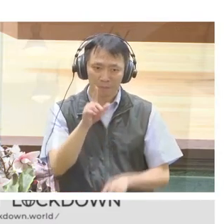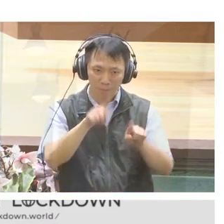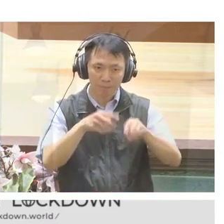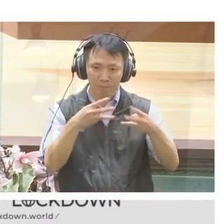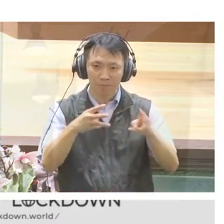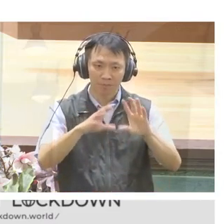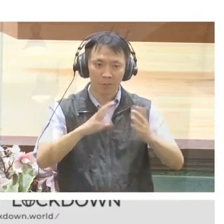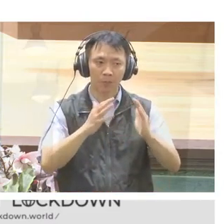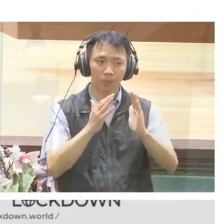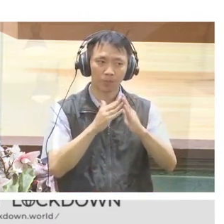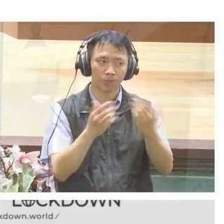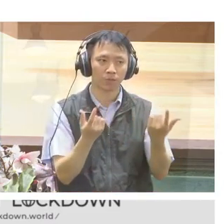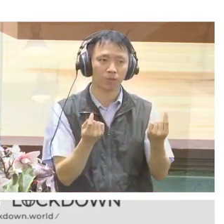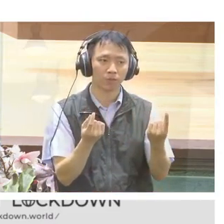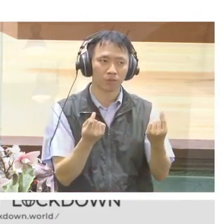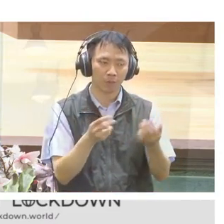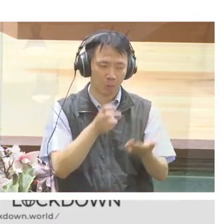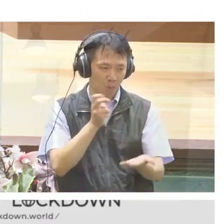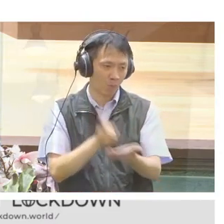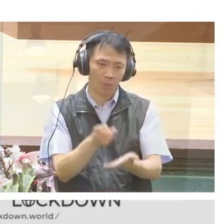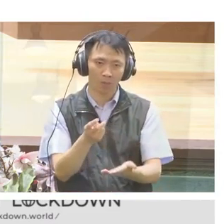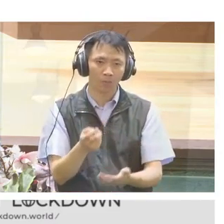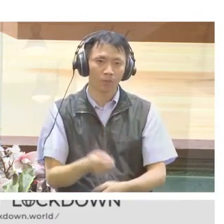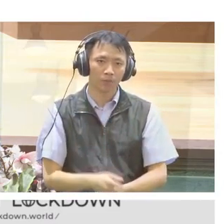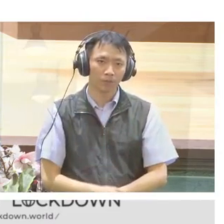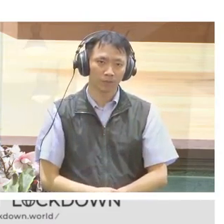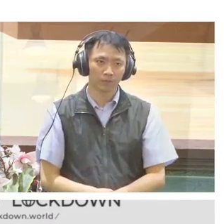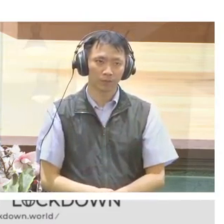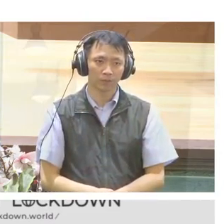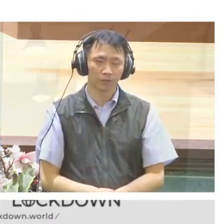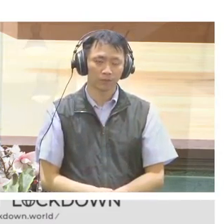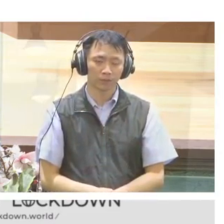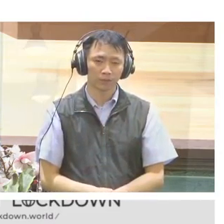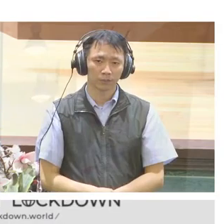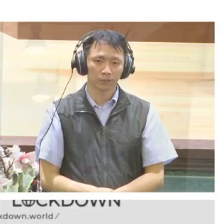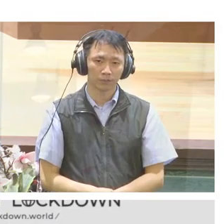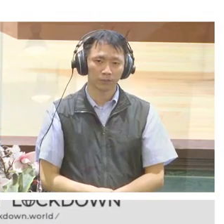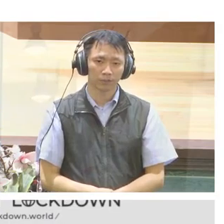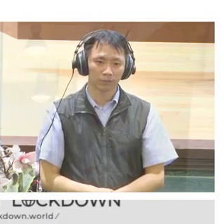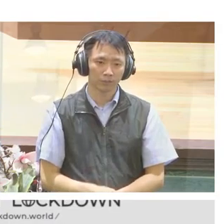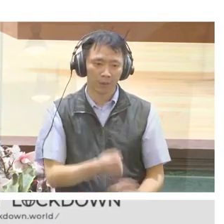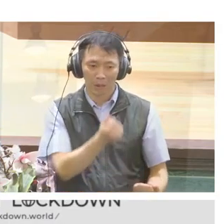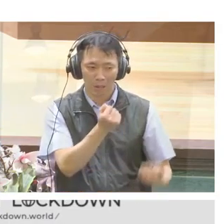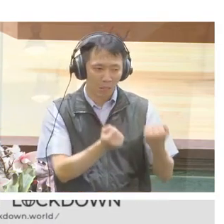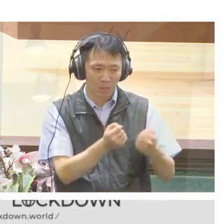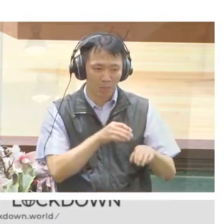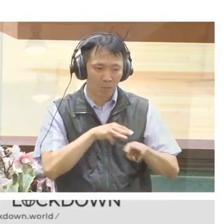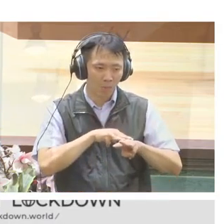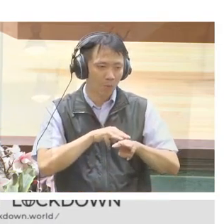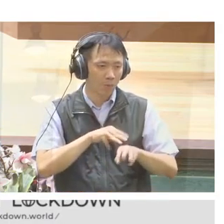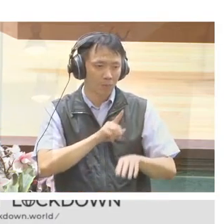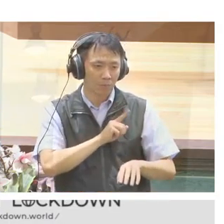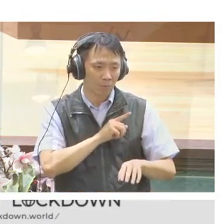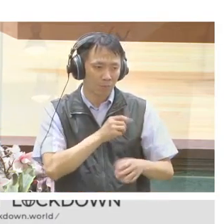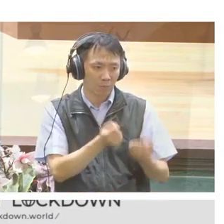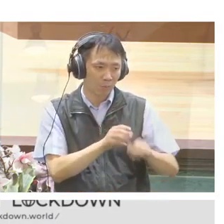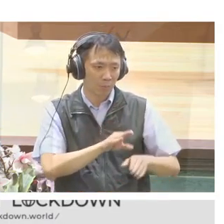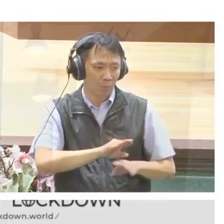in Uganda, people couldn't even use private vehicles. There was no public vehicles. There were no private vehicles. And so again, you'll